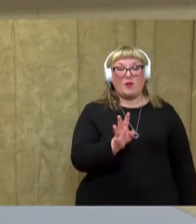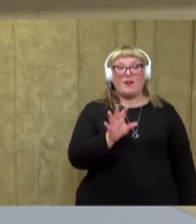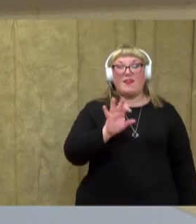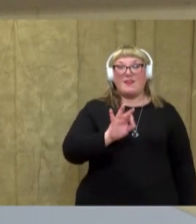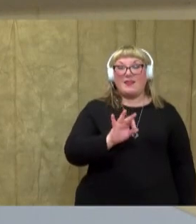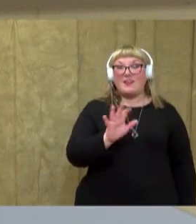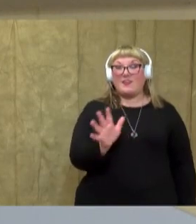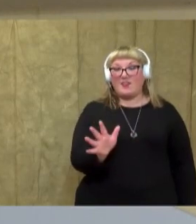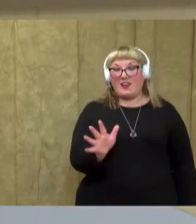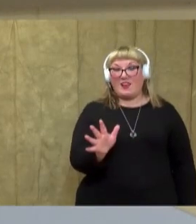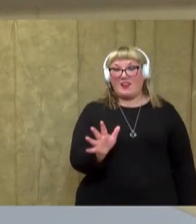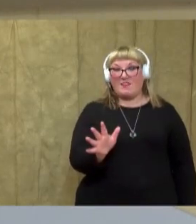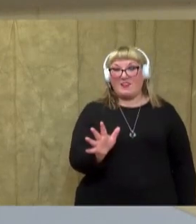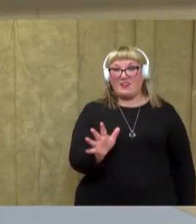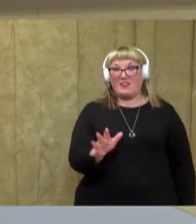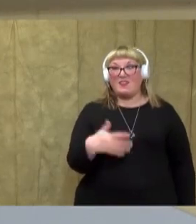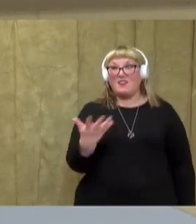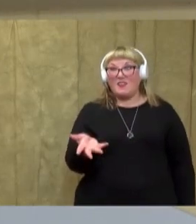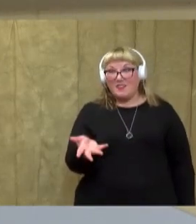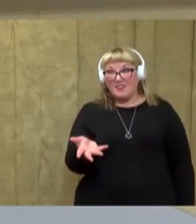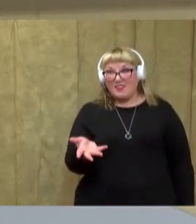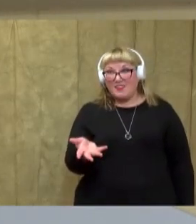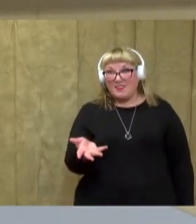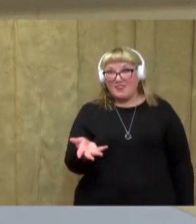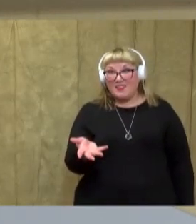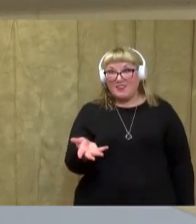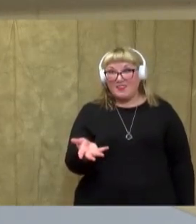94, 95,